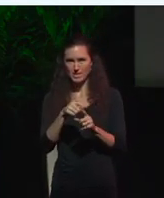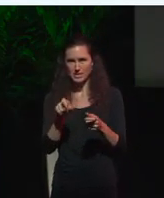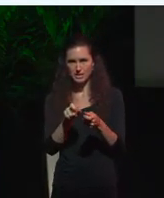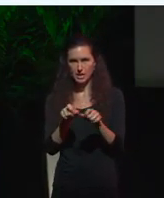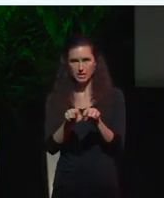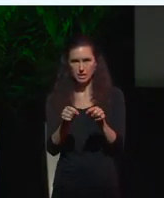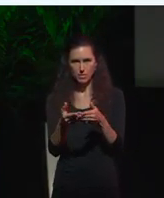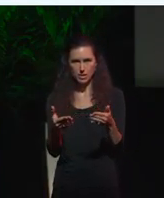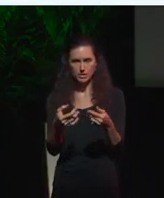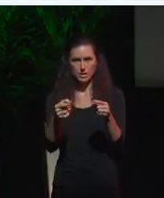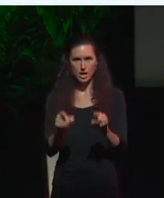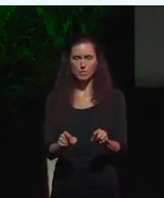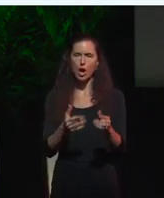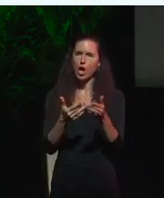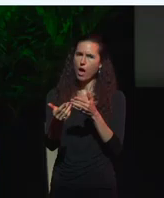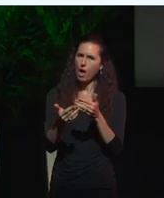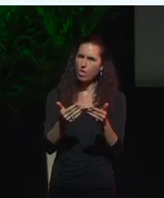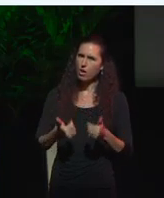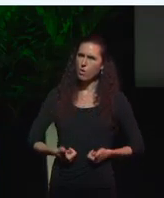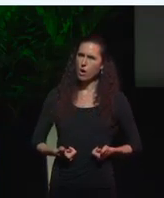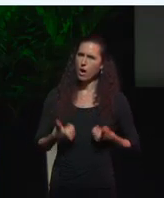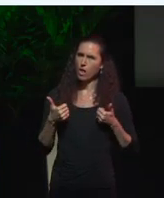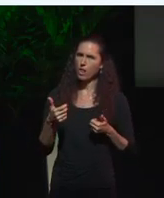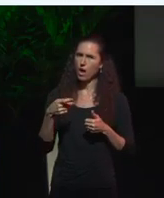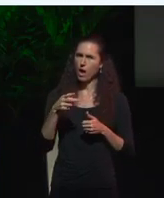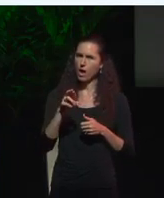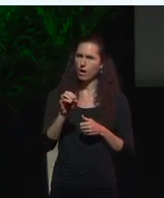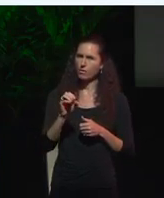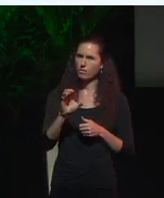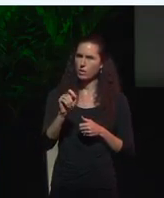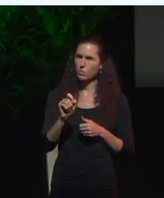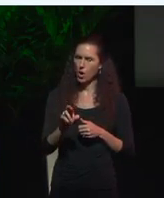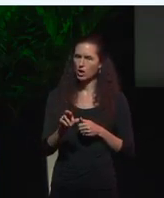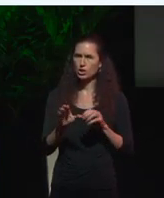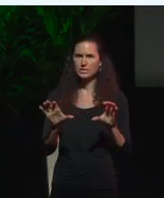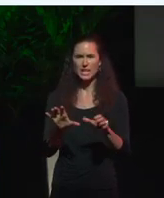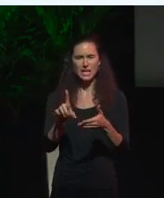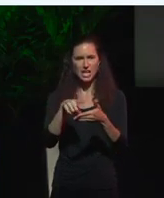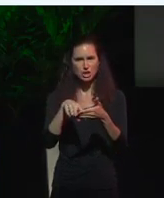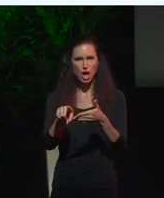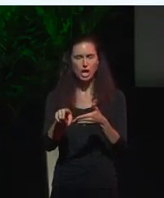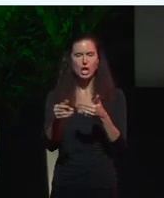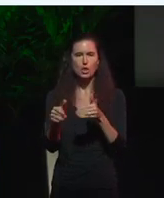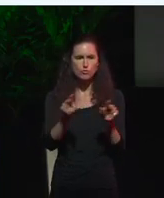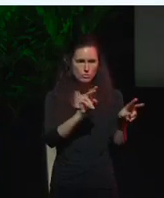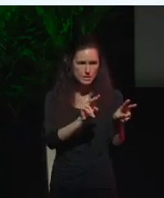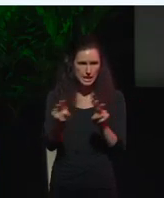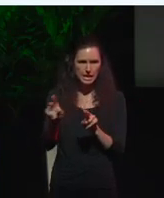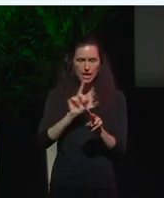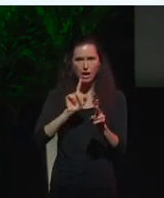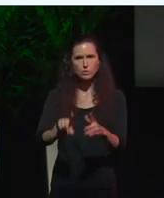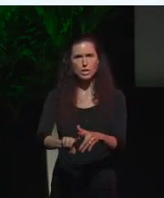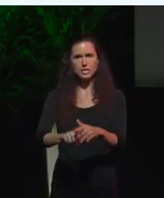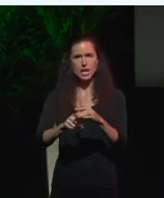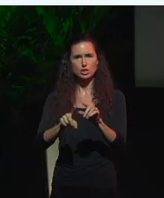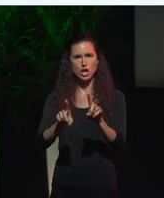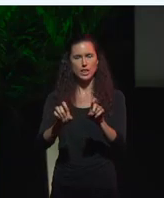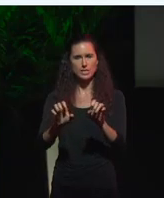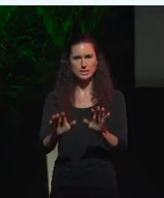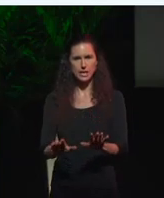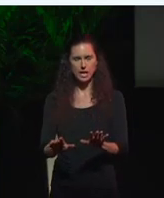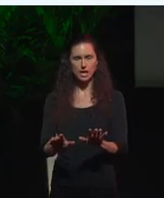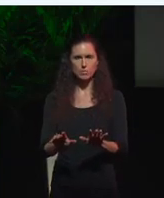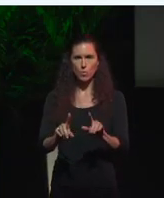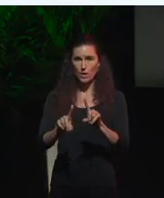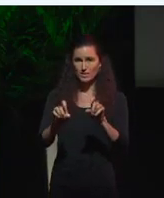is happening. Although a live Proctor U did the ID check, the room scan, and actually initiated the exam,